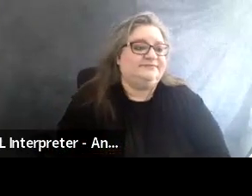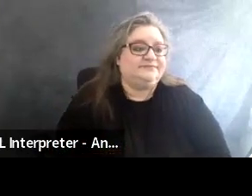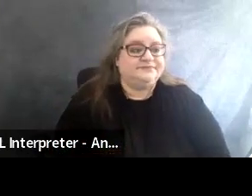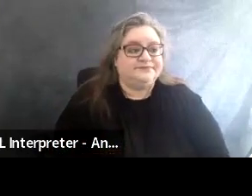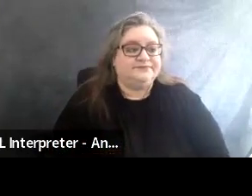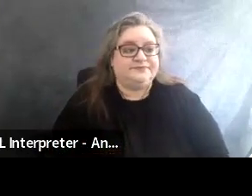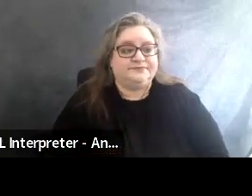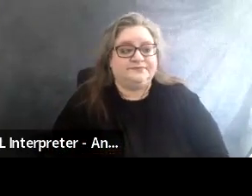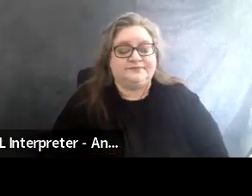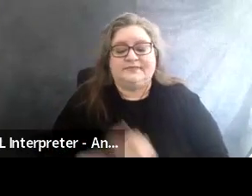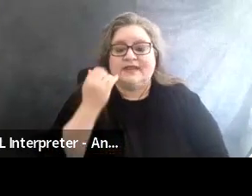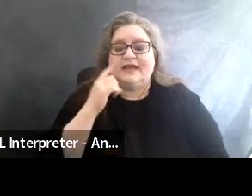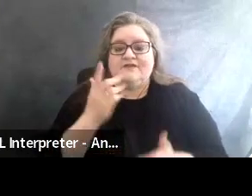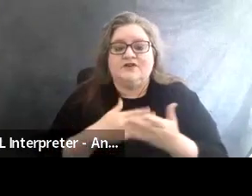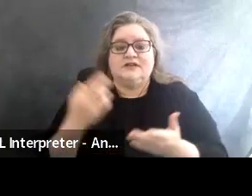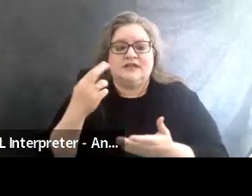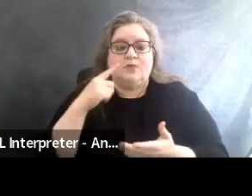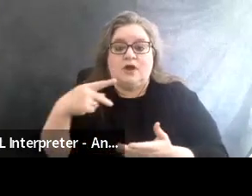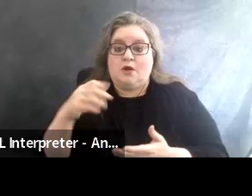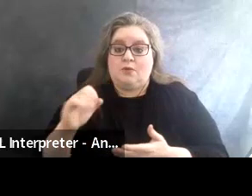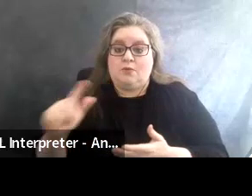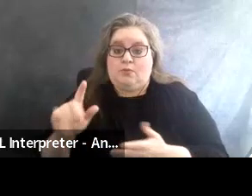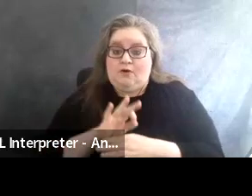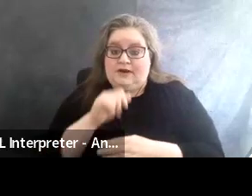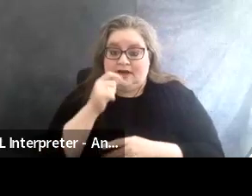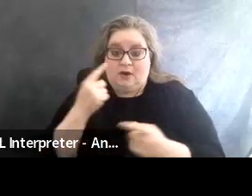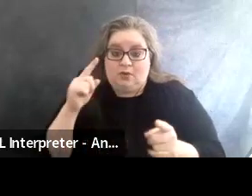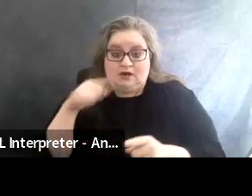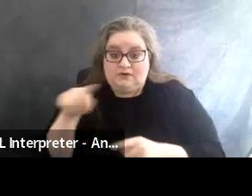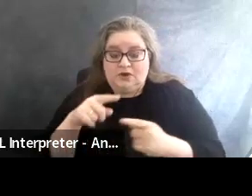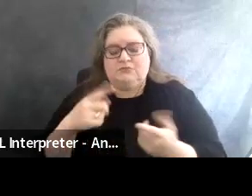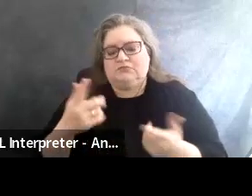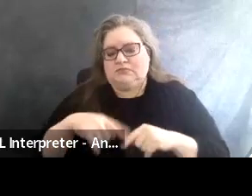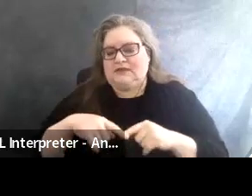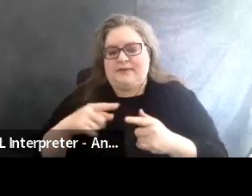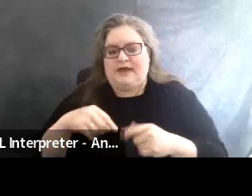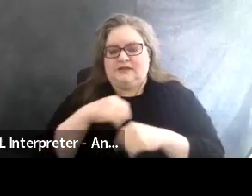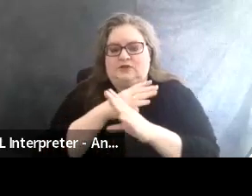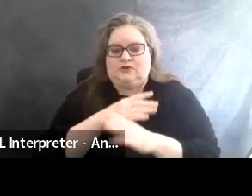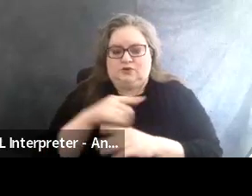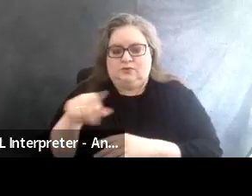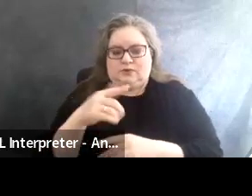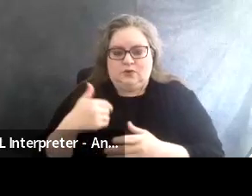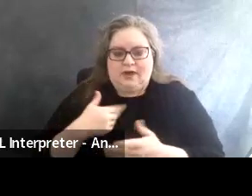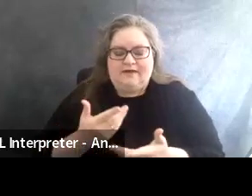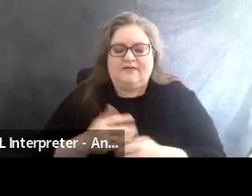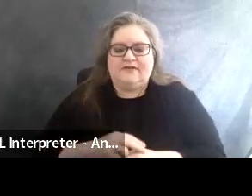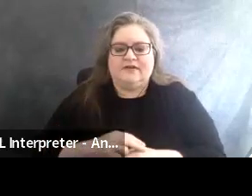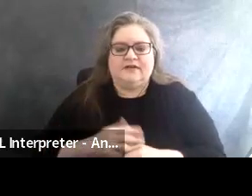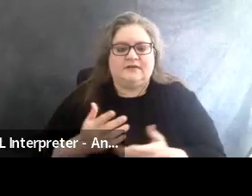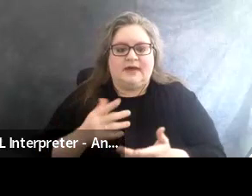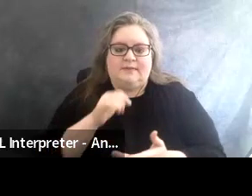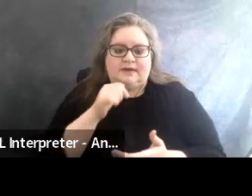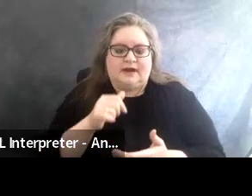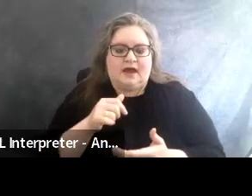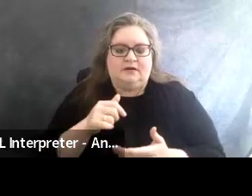If for some reason the poll function's not working for you, sometimes depending on the version of Zoom that you have, it might not be, go ahead and